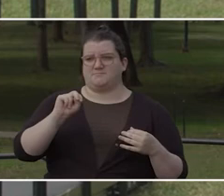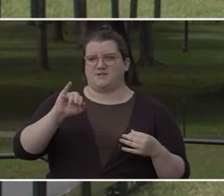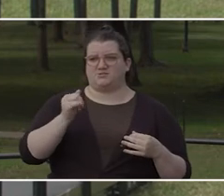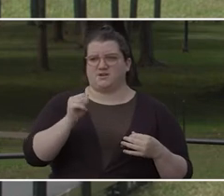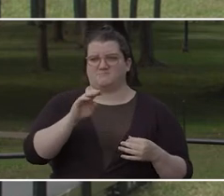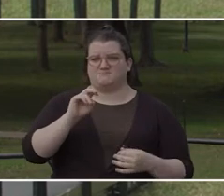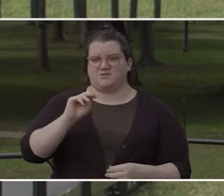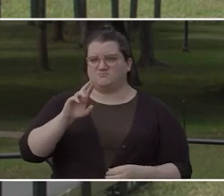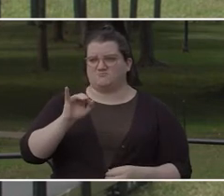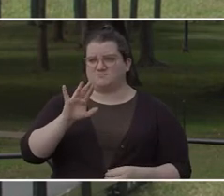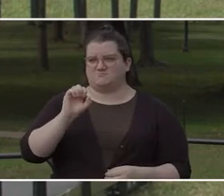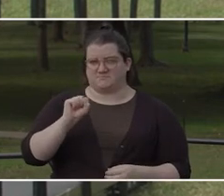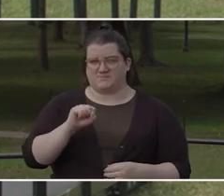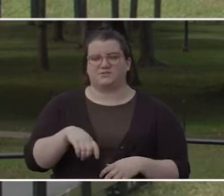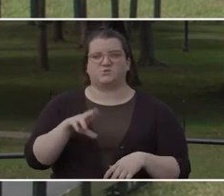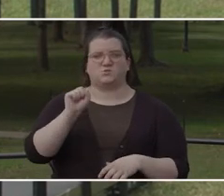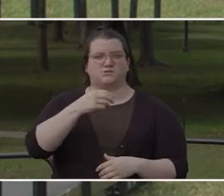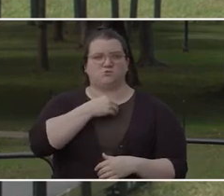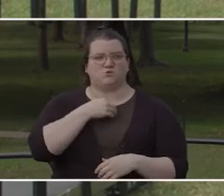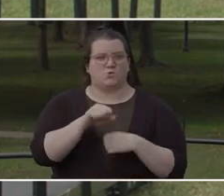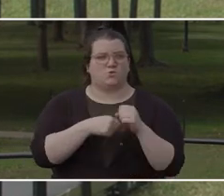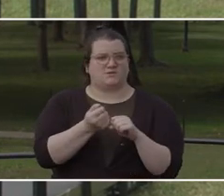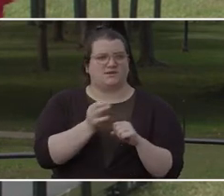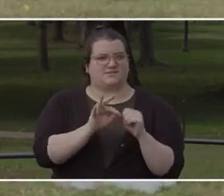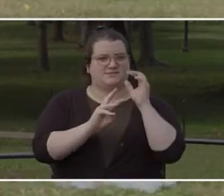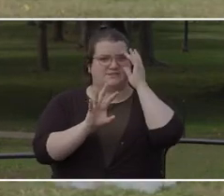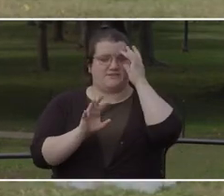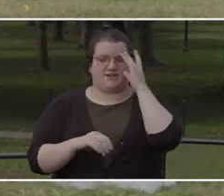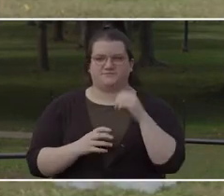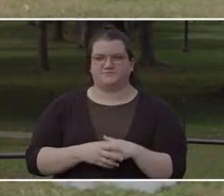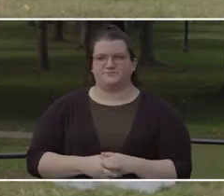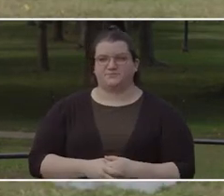Primus, U.S. Marine Corps, 1965.